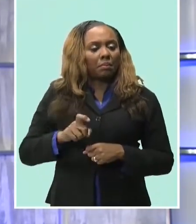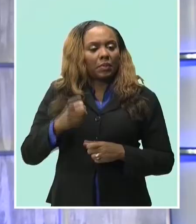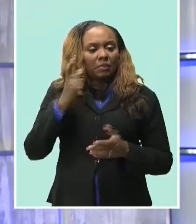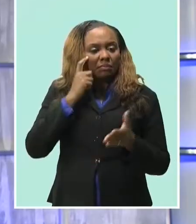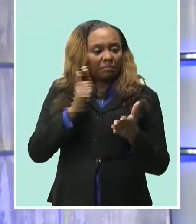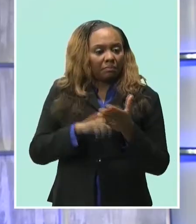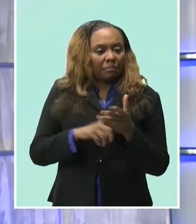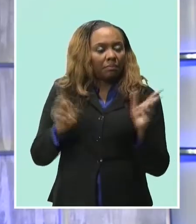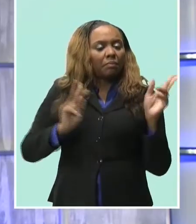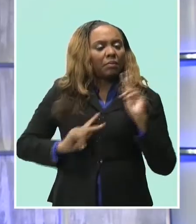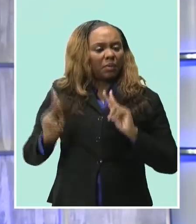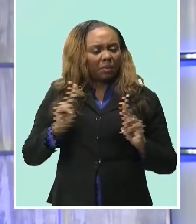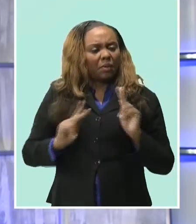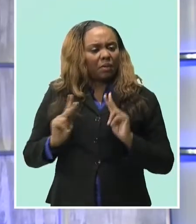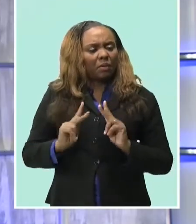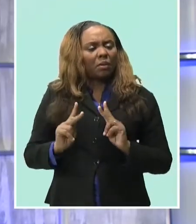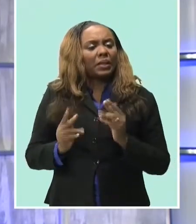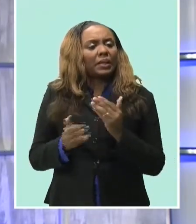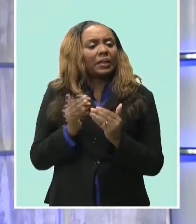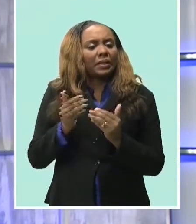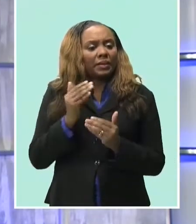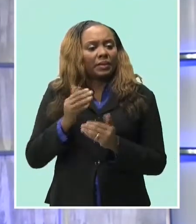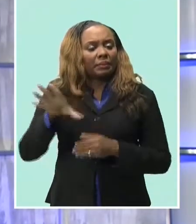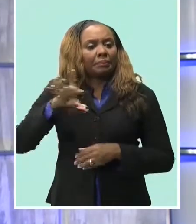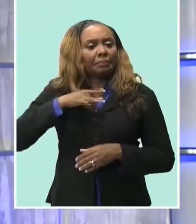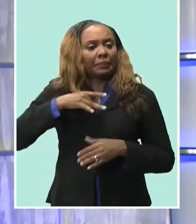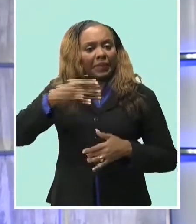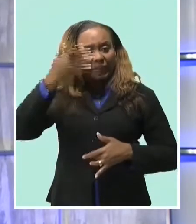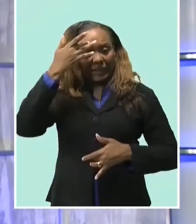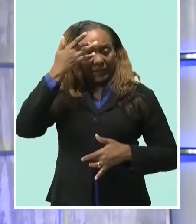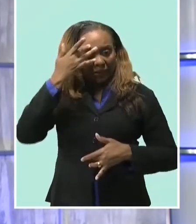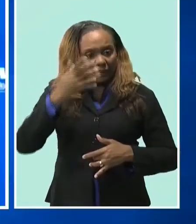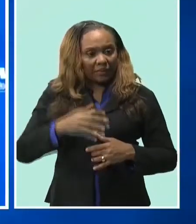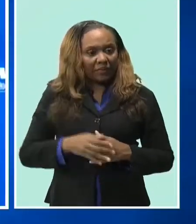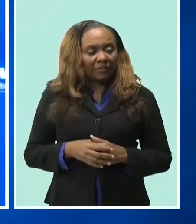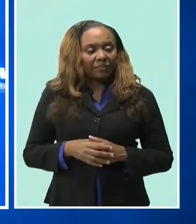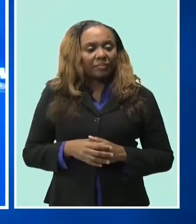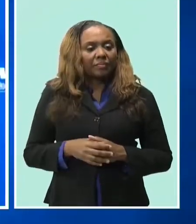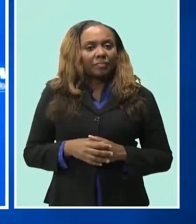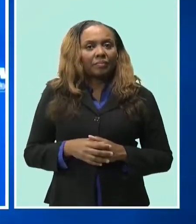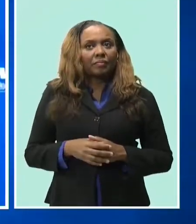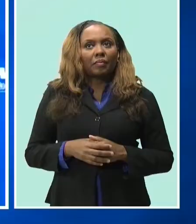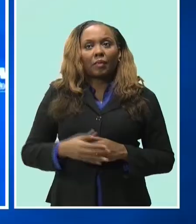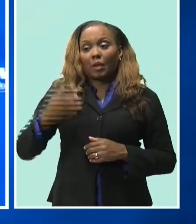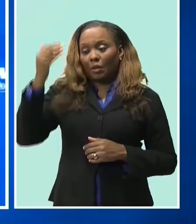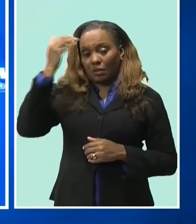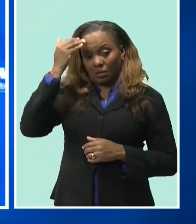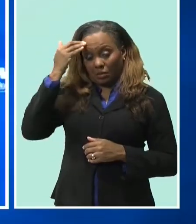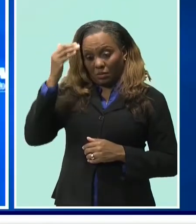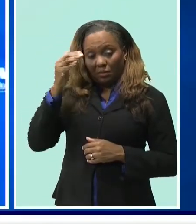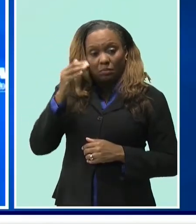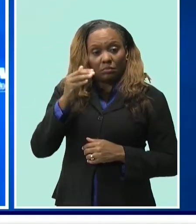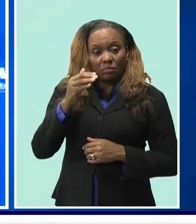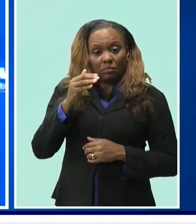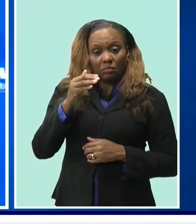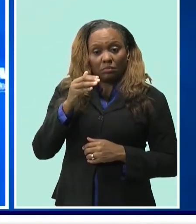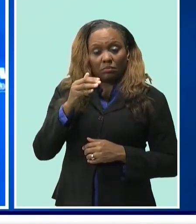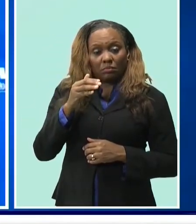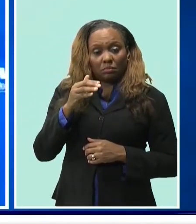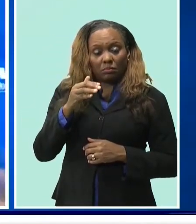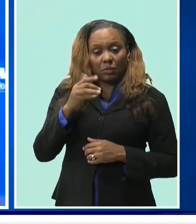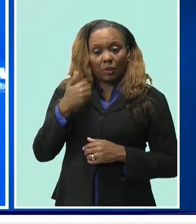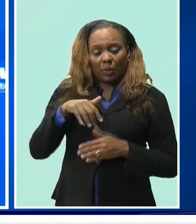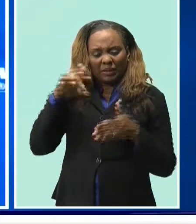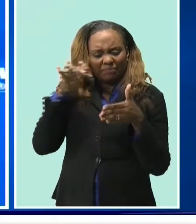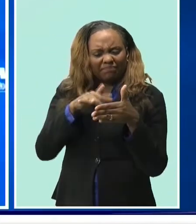keep identifying those who are most vulnerable. We know from the studies in China,